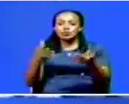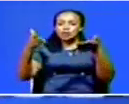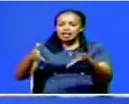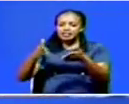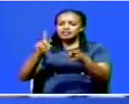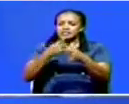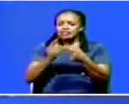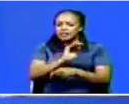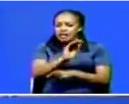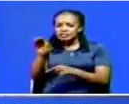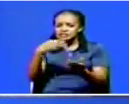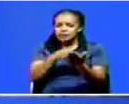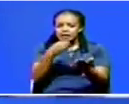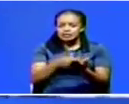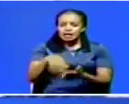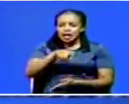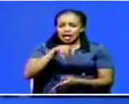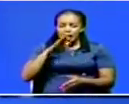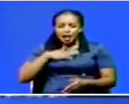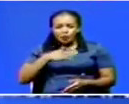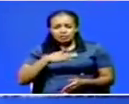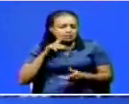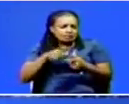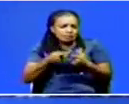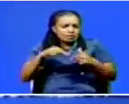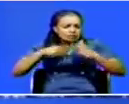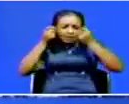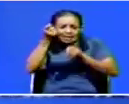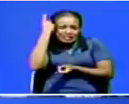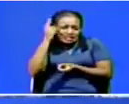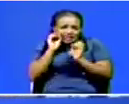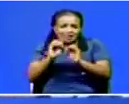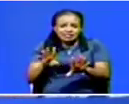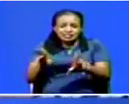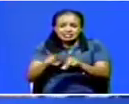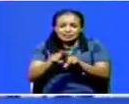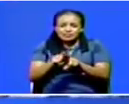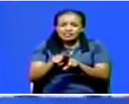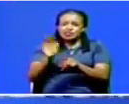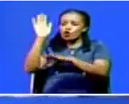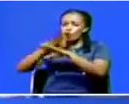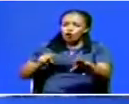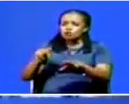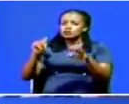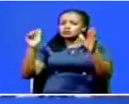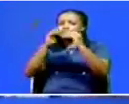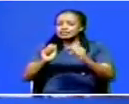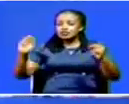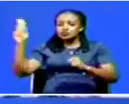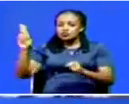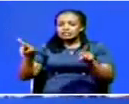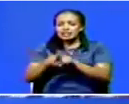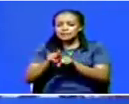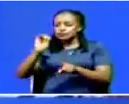zetu sijui tumetudhulumu muda mrefu. So me I don't understand hii story yote. Mara mwisho nasikia wanaita Uhuru Kenyatta sijui na Joho sijui